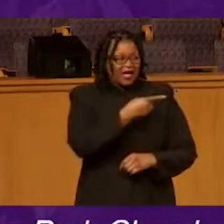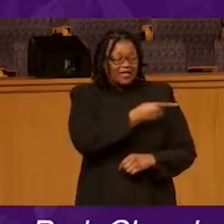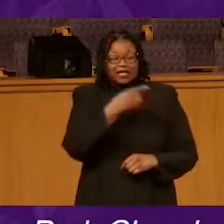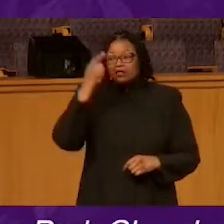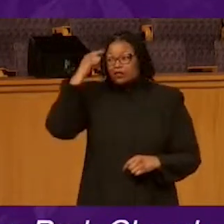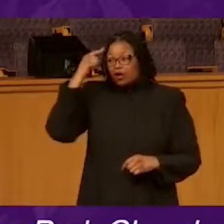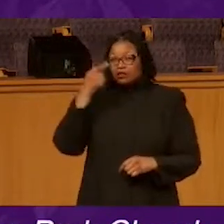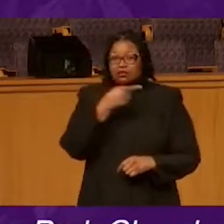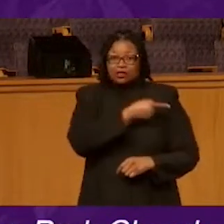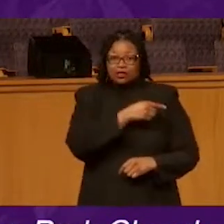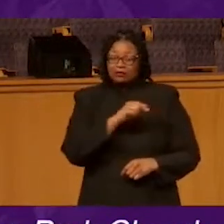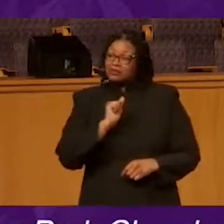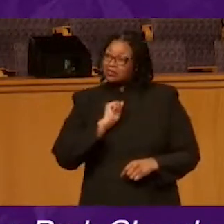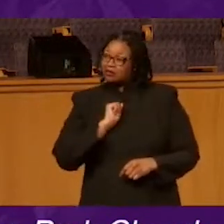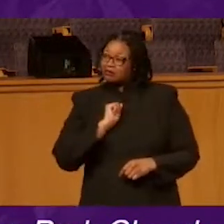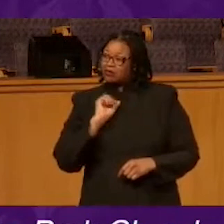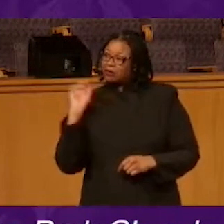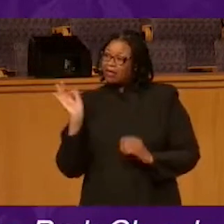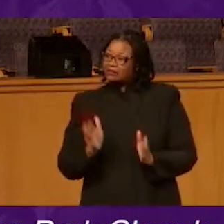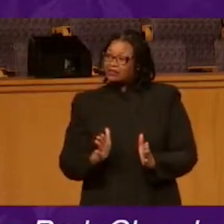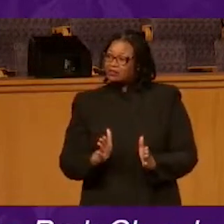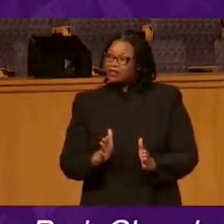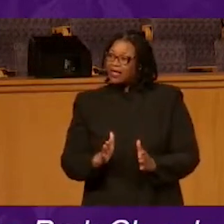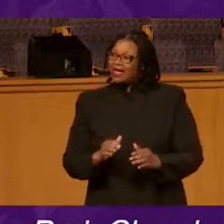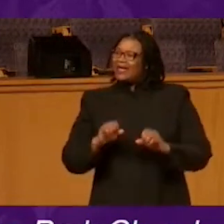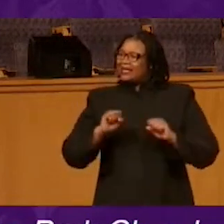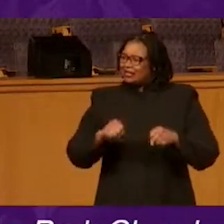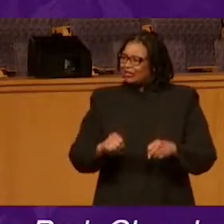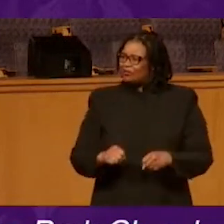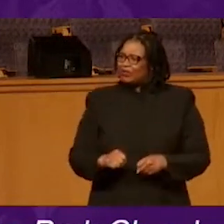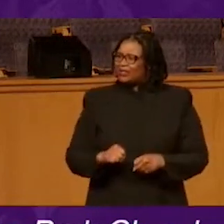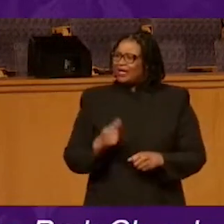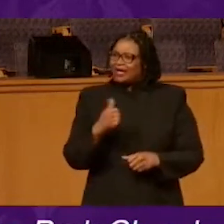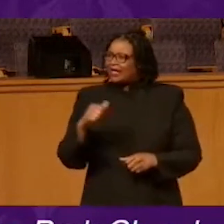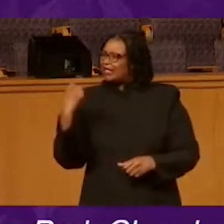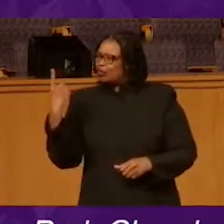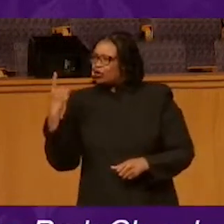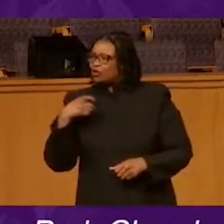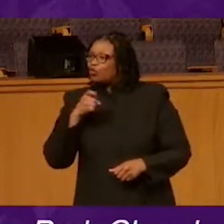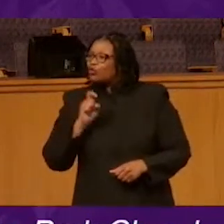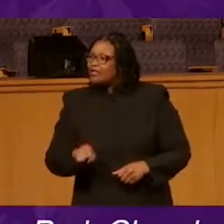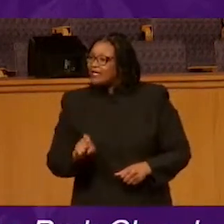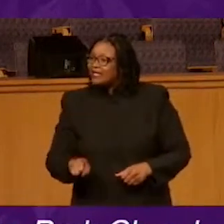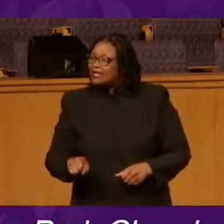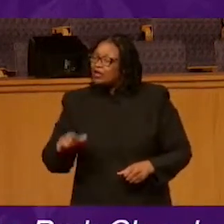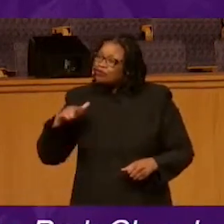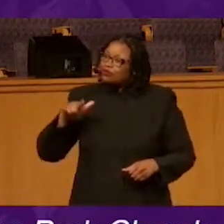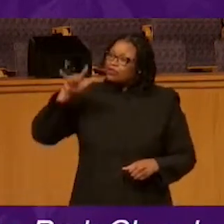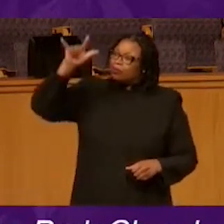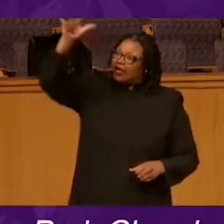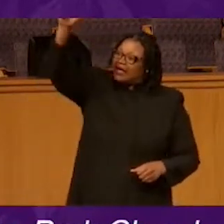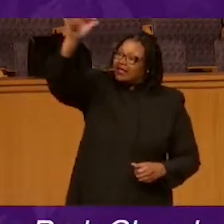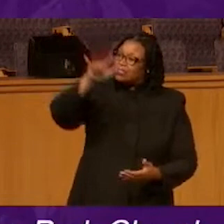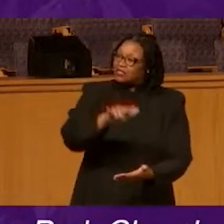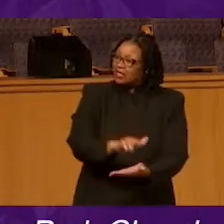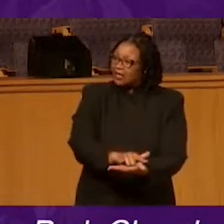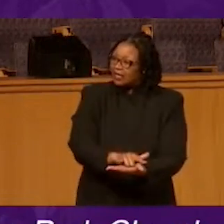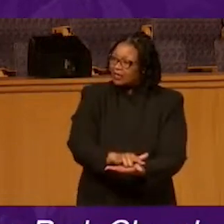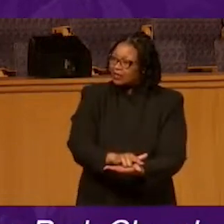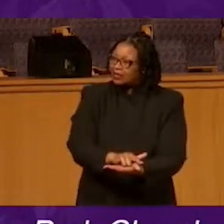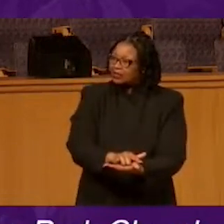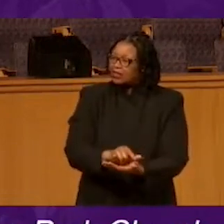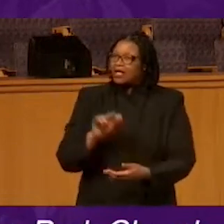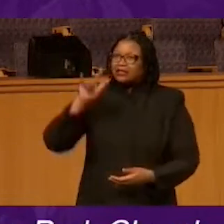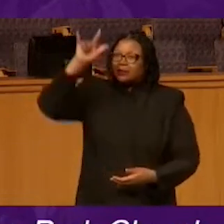myself, it could have been any one of us who would have needed for the plane to land. The